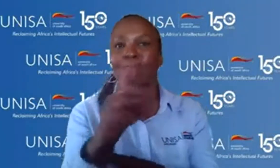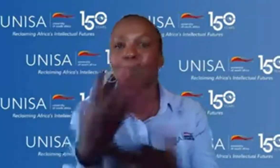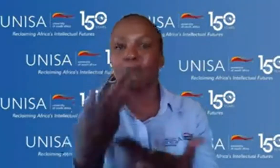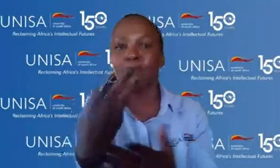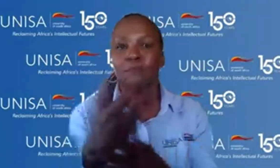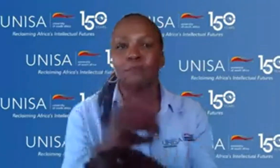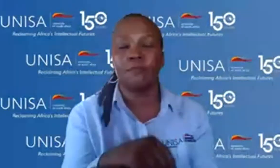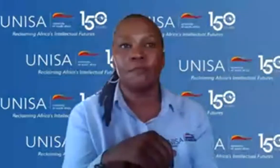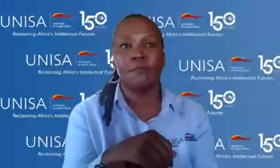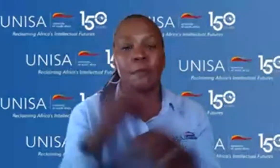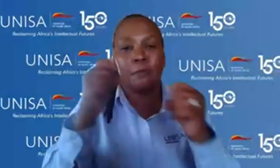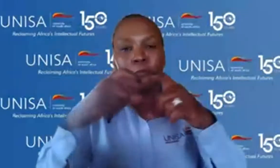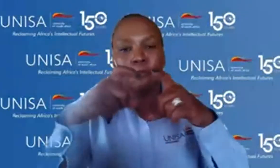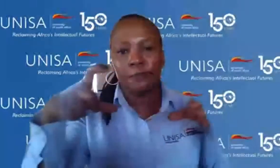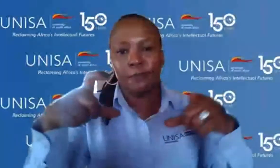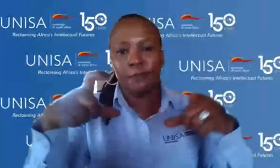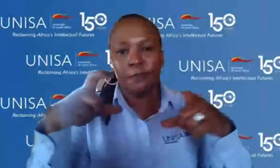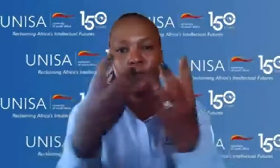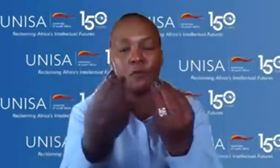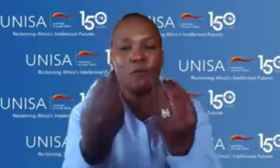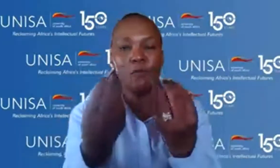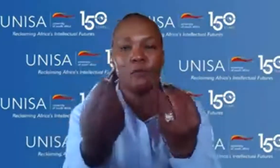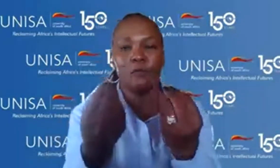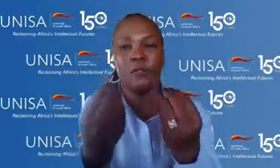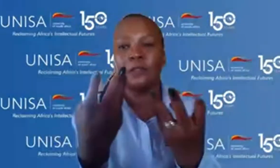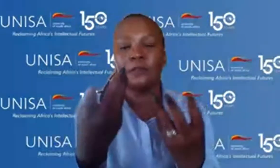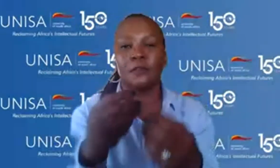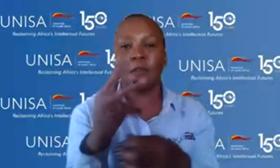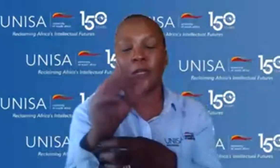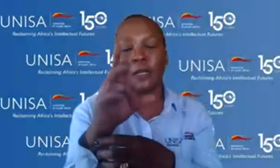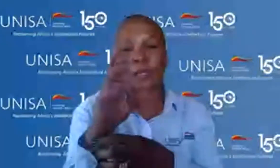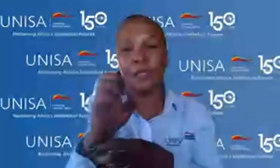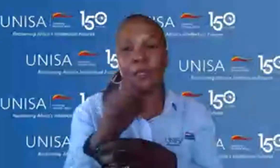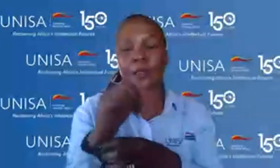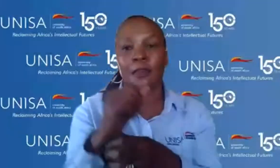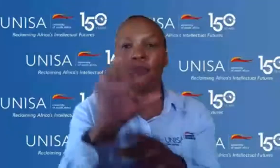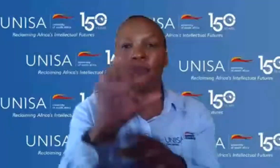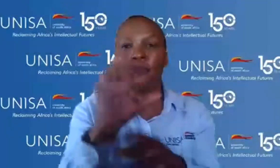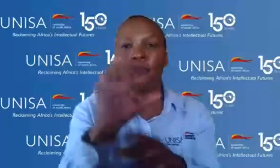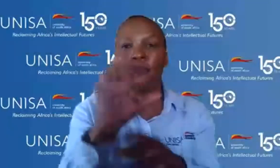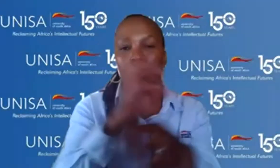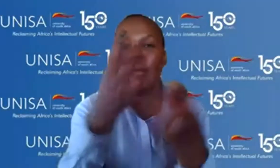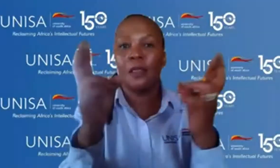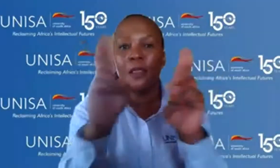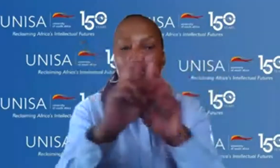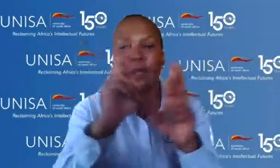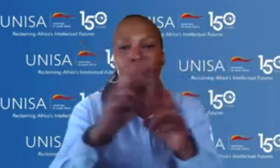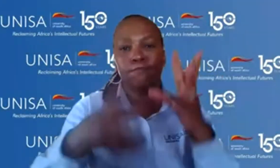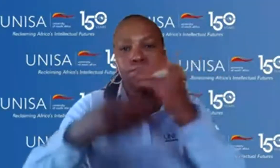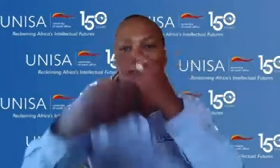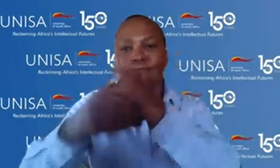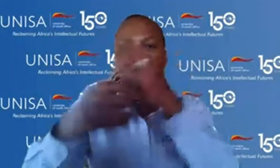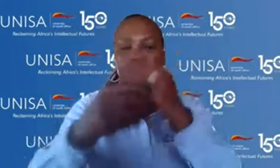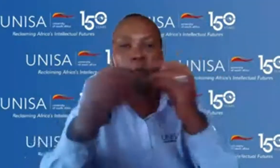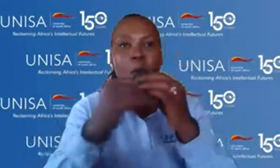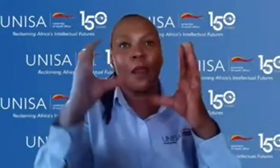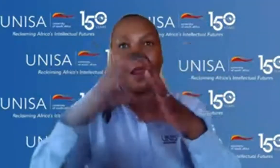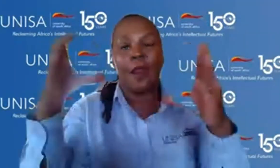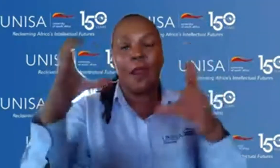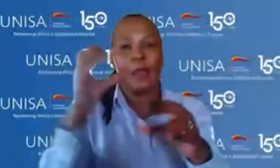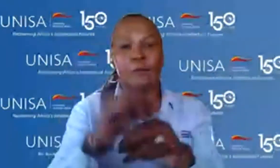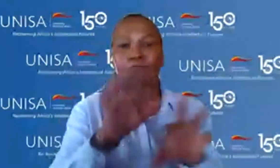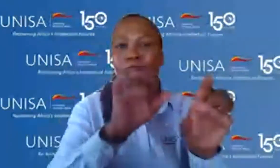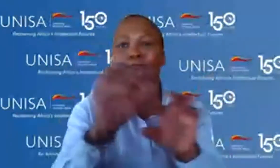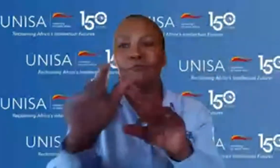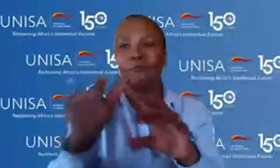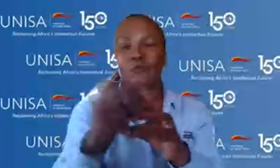magnification software in the labs, and this is coupled with larger monitors, so people with low vision can